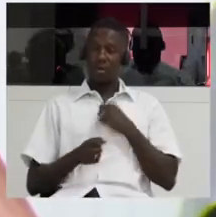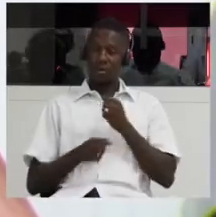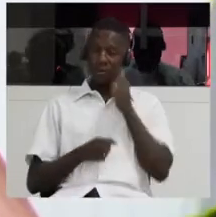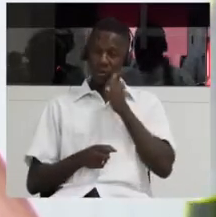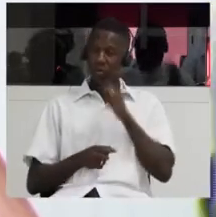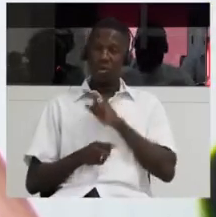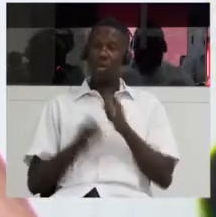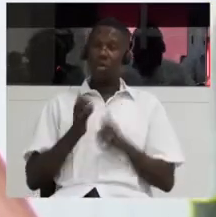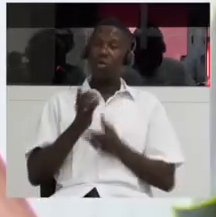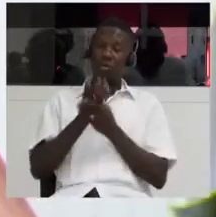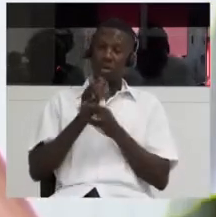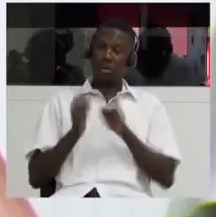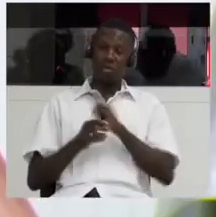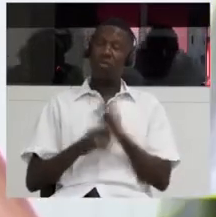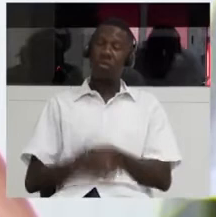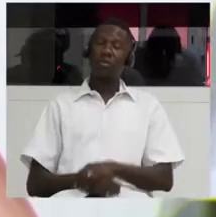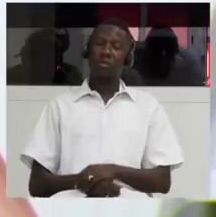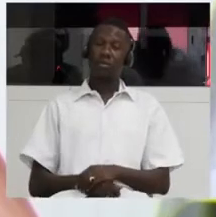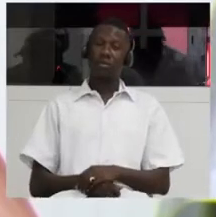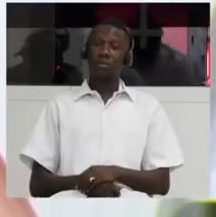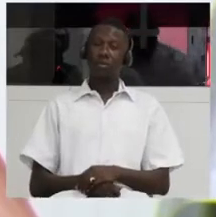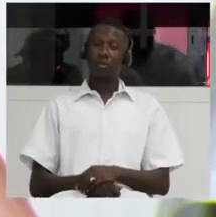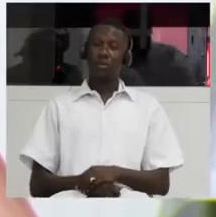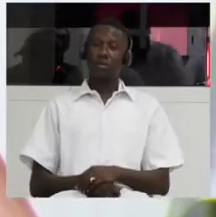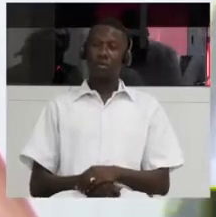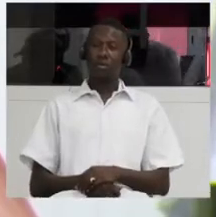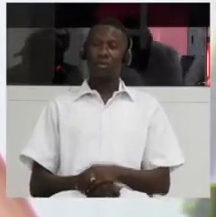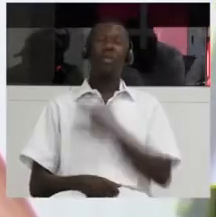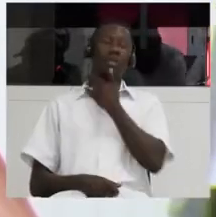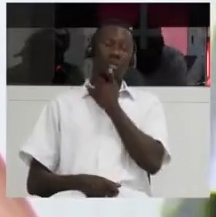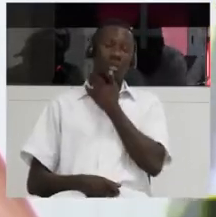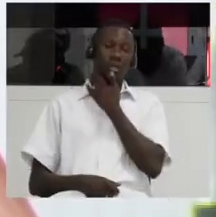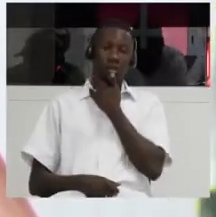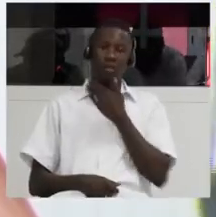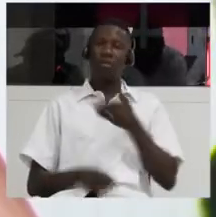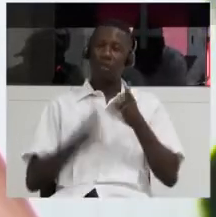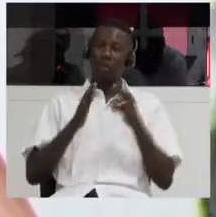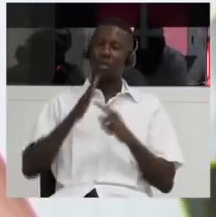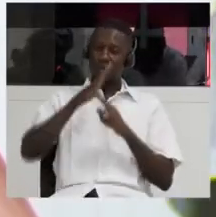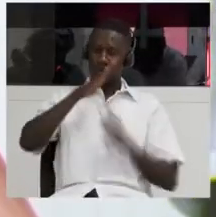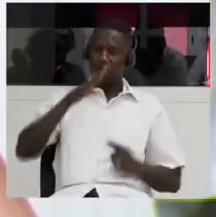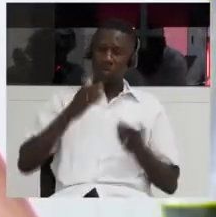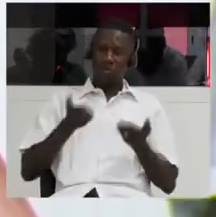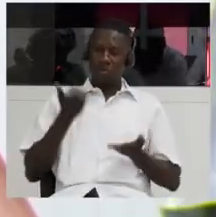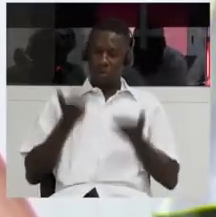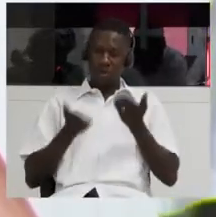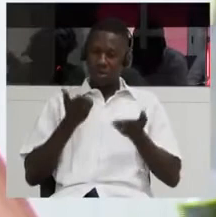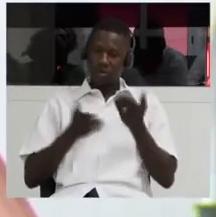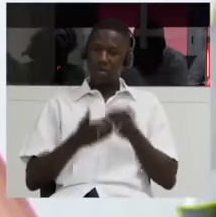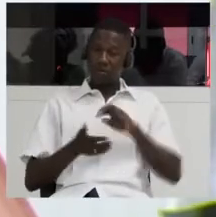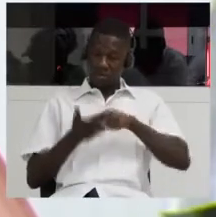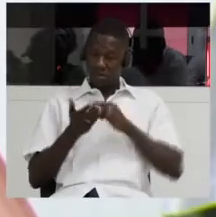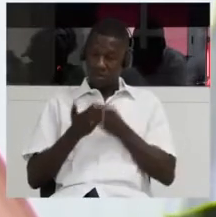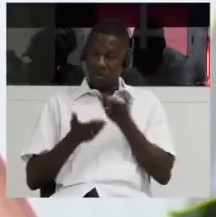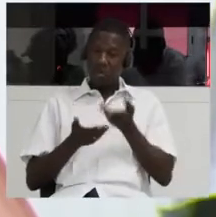to operate this machine gun. Yes. It's convenient. It reduces the weight. So because of that, you were able to